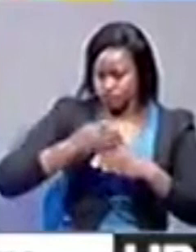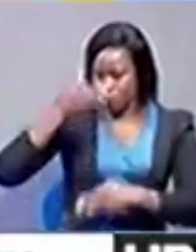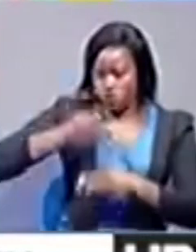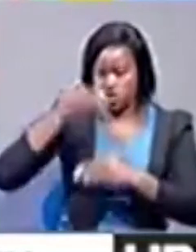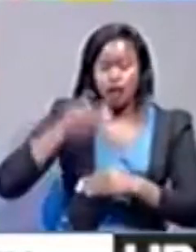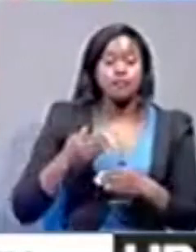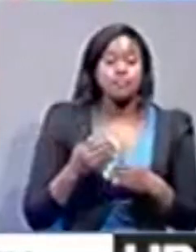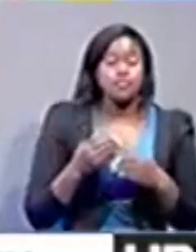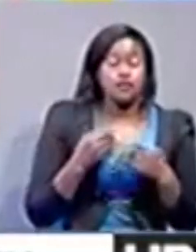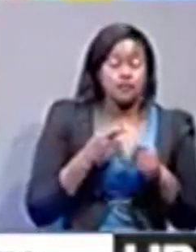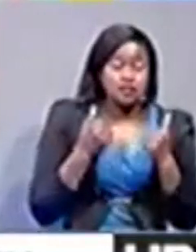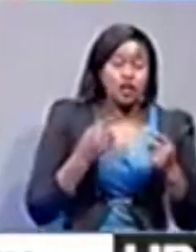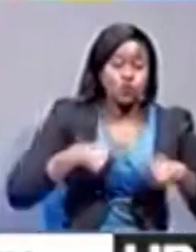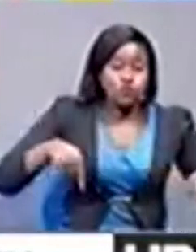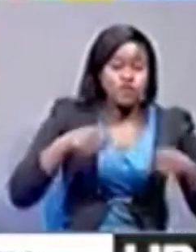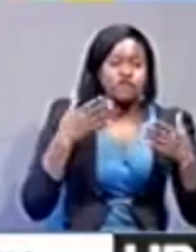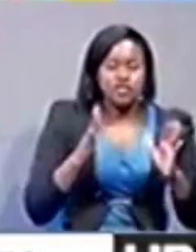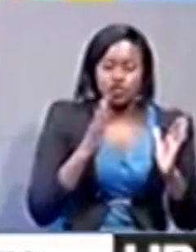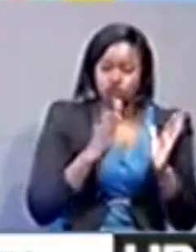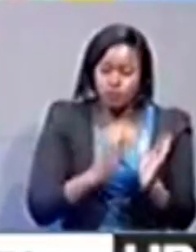we are prepared. So